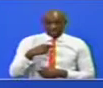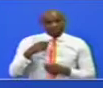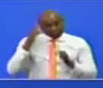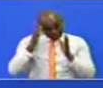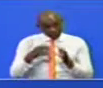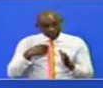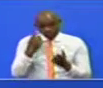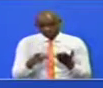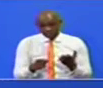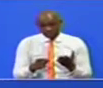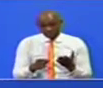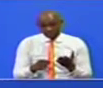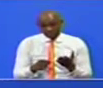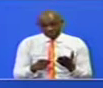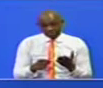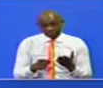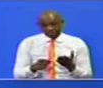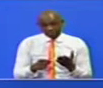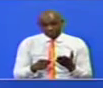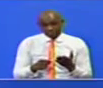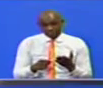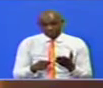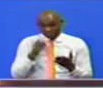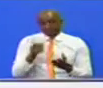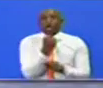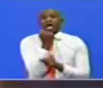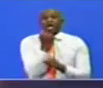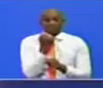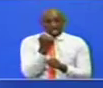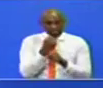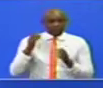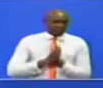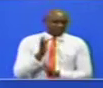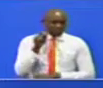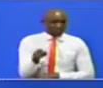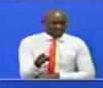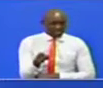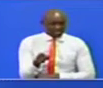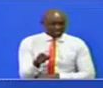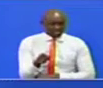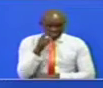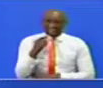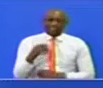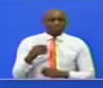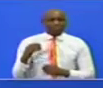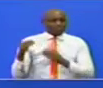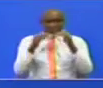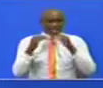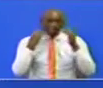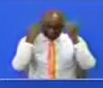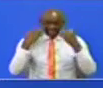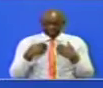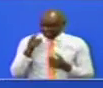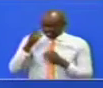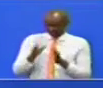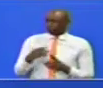putting boundaries to me. And now, that's peer, it's like a peer pressure. You're saying, hey, who